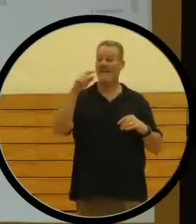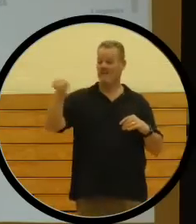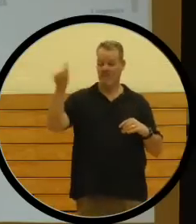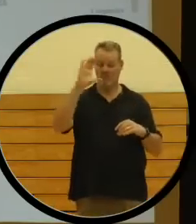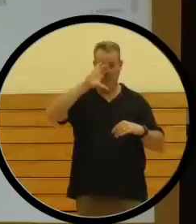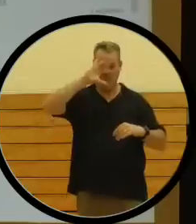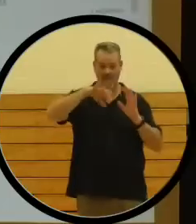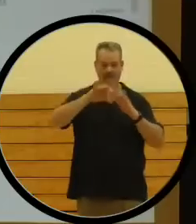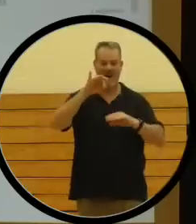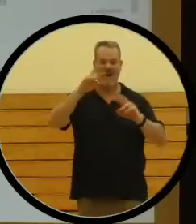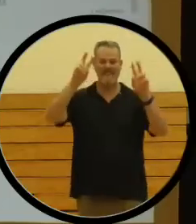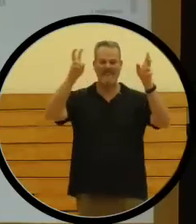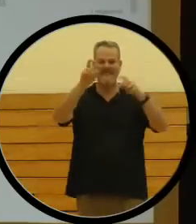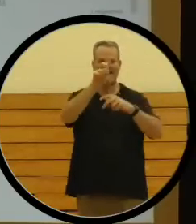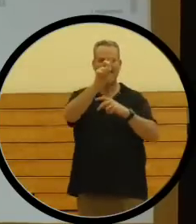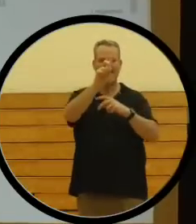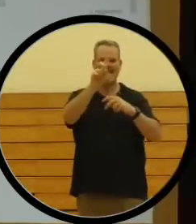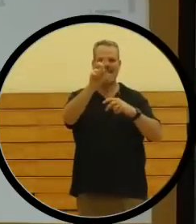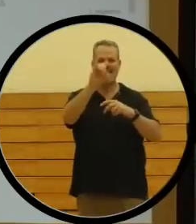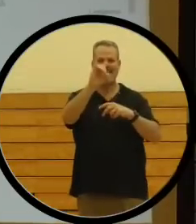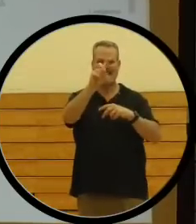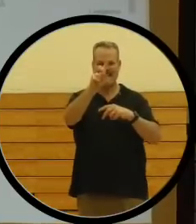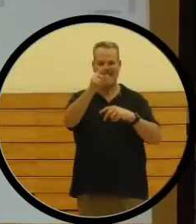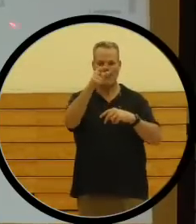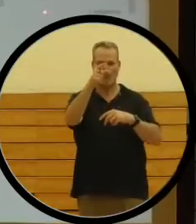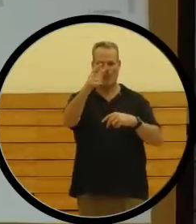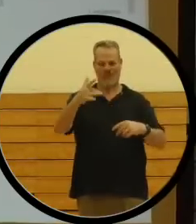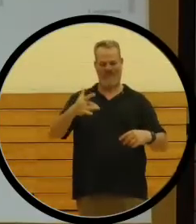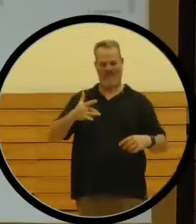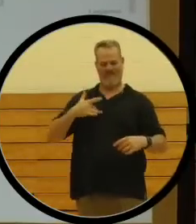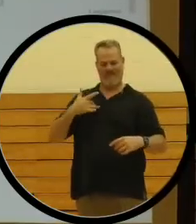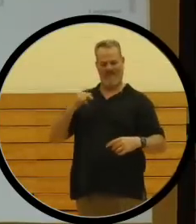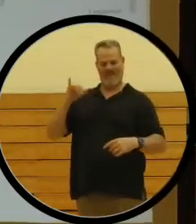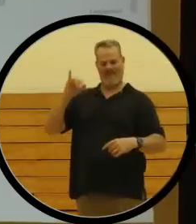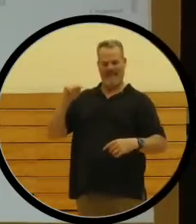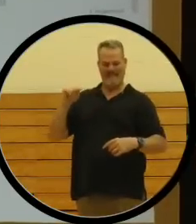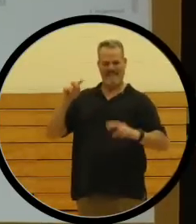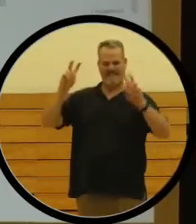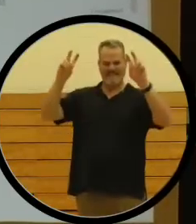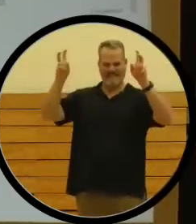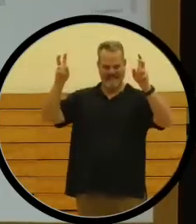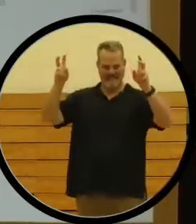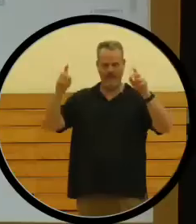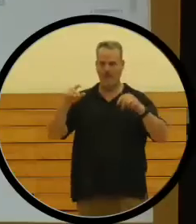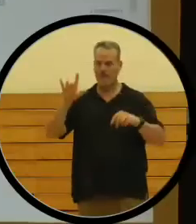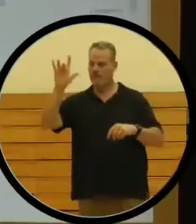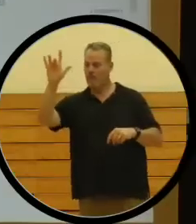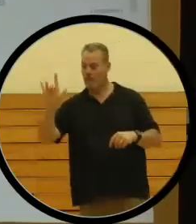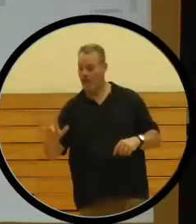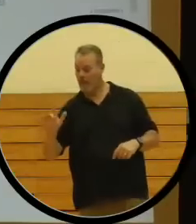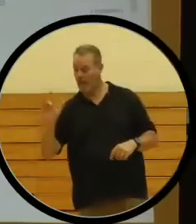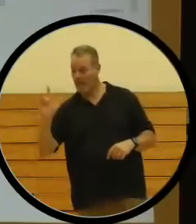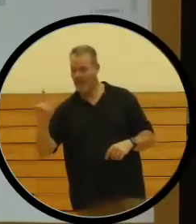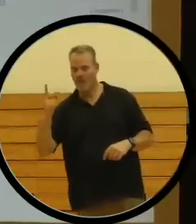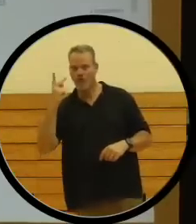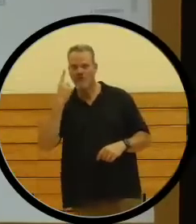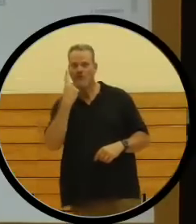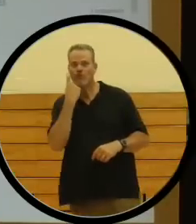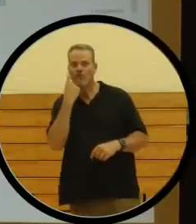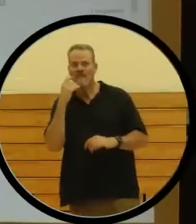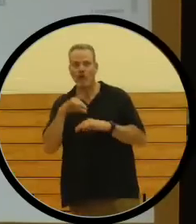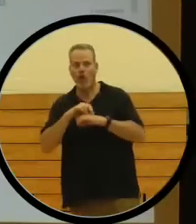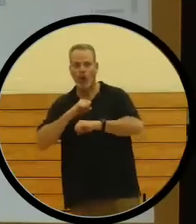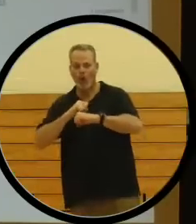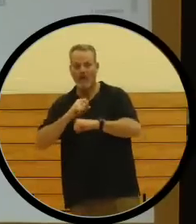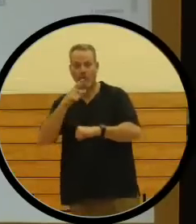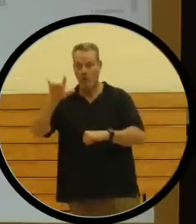just search for those words, you'll end up on this page. And you look over on the right, and there'll be a list of recent earthquakes. You